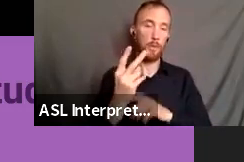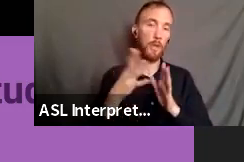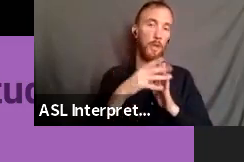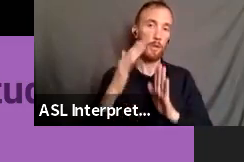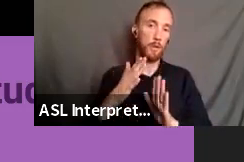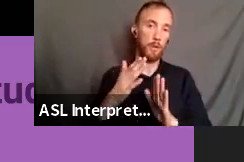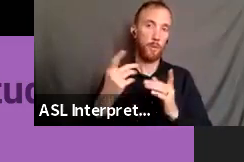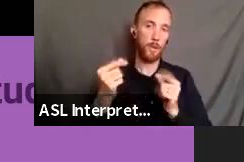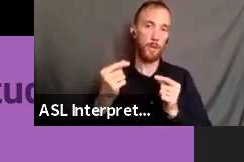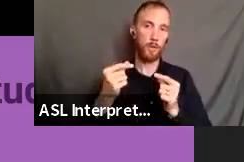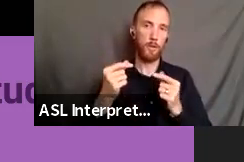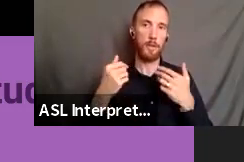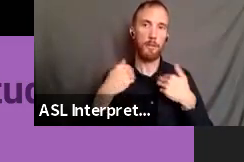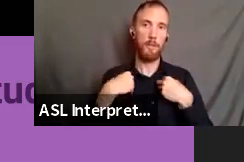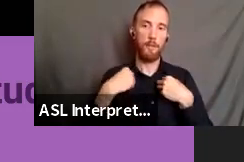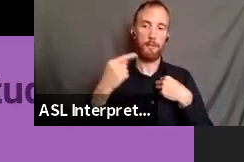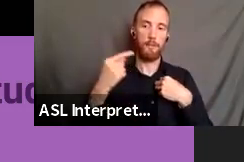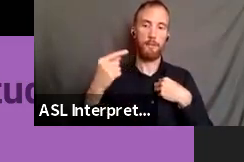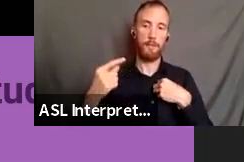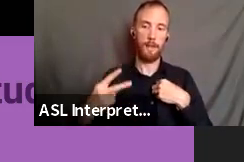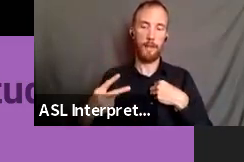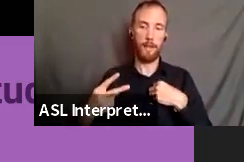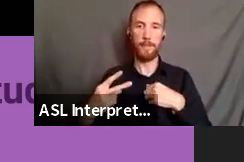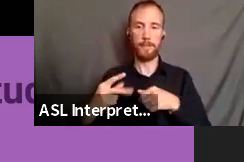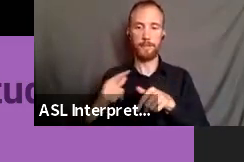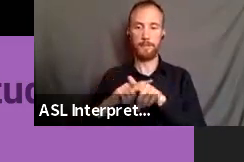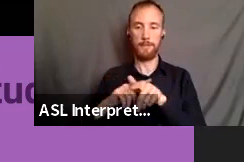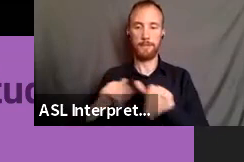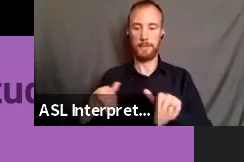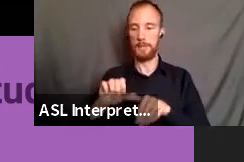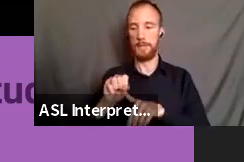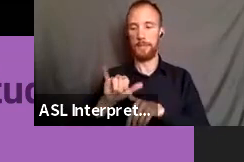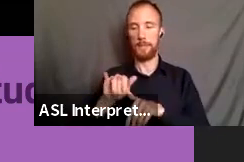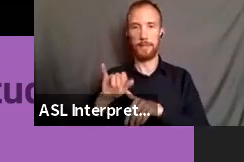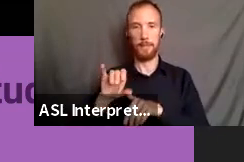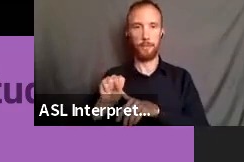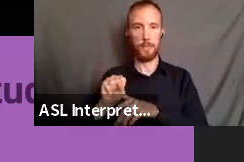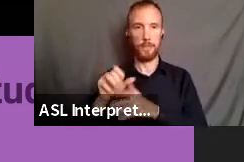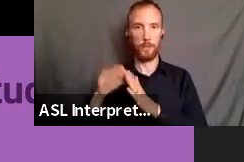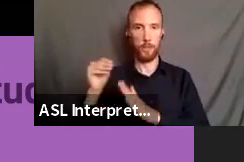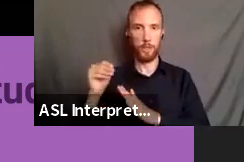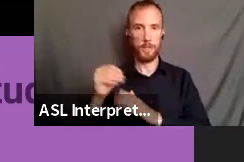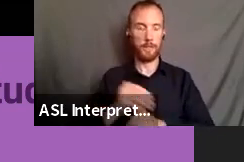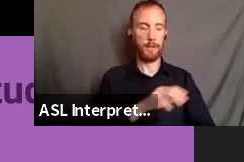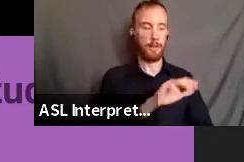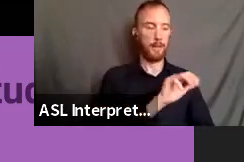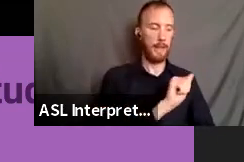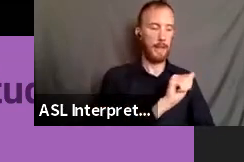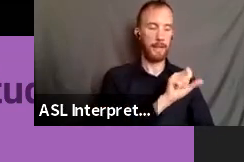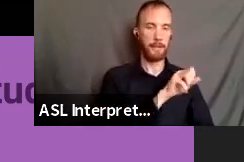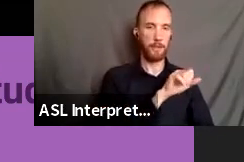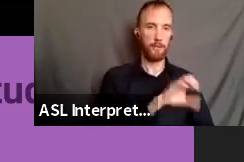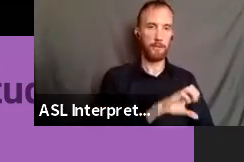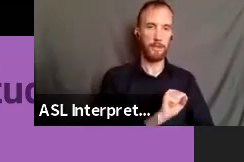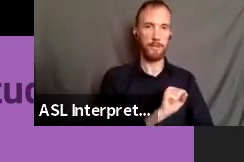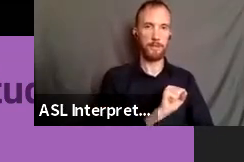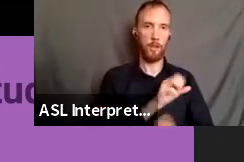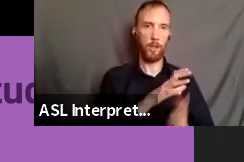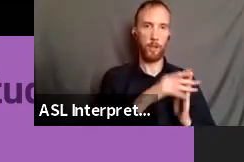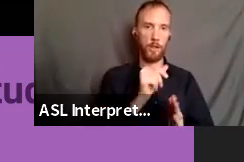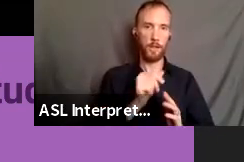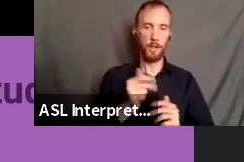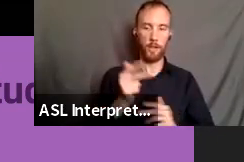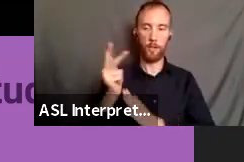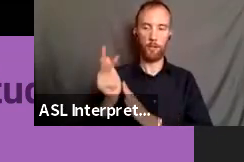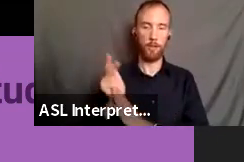day evenly split between synchronous and asynchronous learning three hours for each we are recommending and guiding